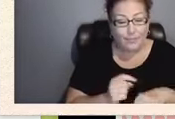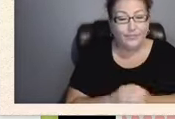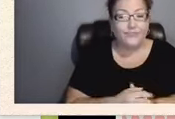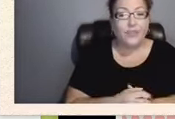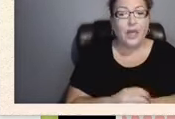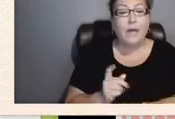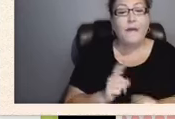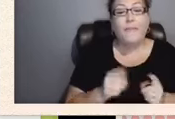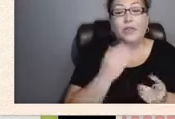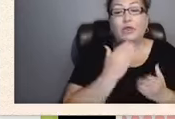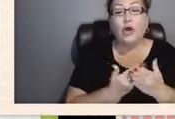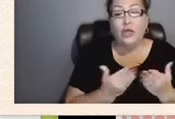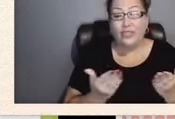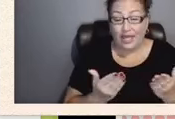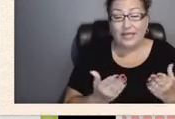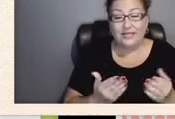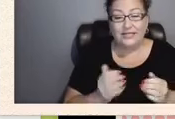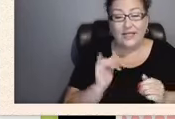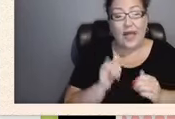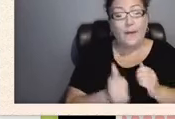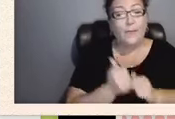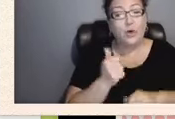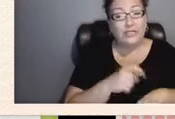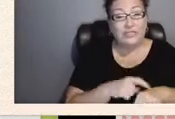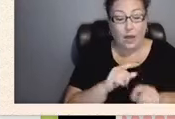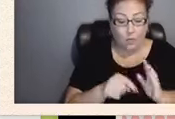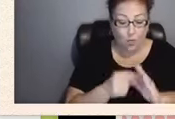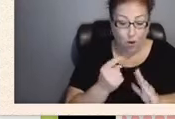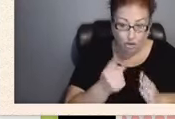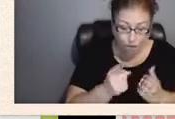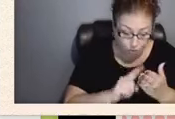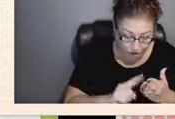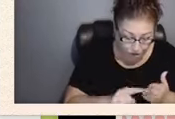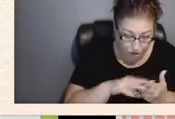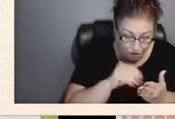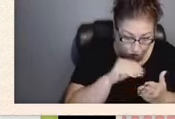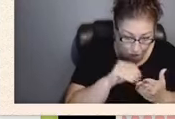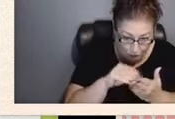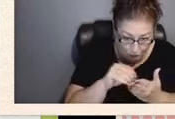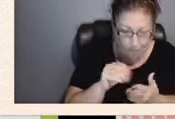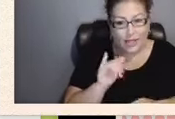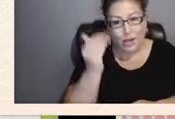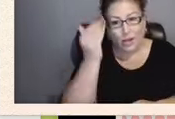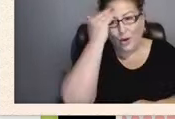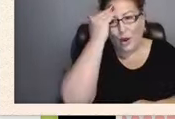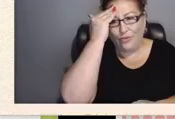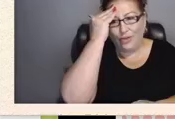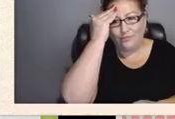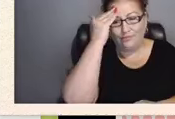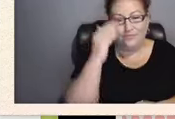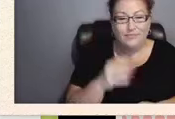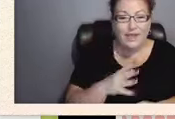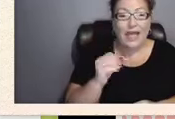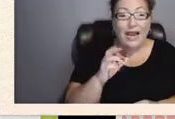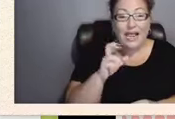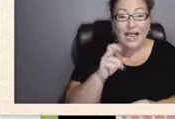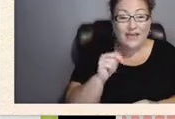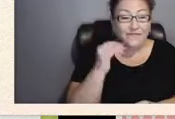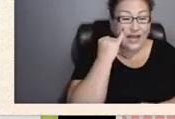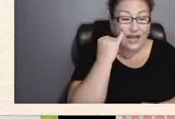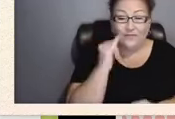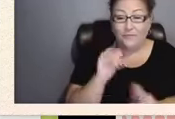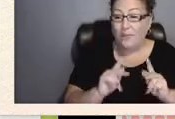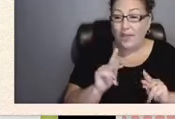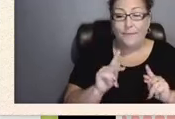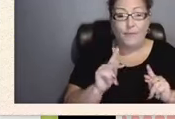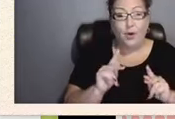thing is that most of the time, once you research and you learn these things, you know them. And even if people